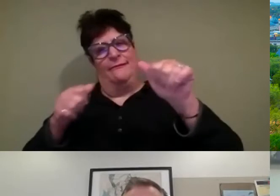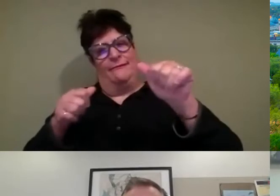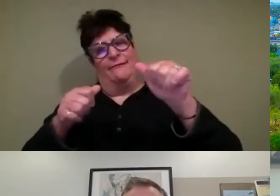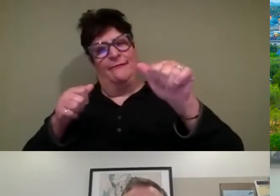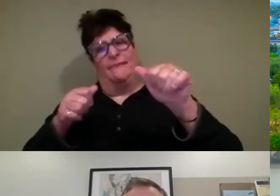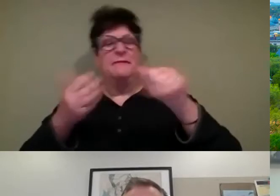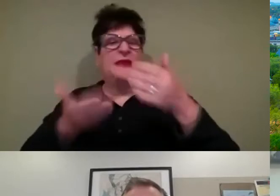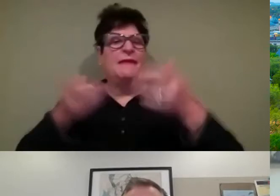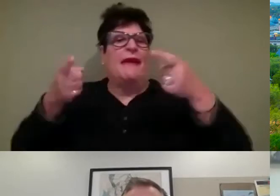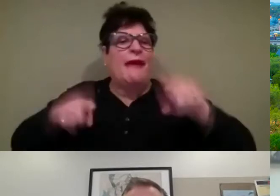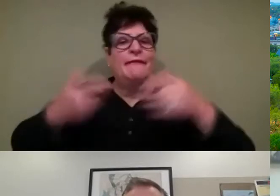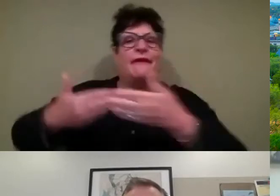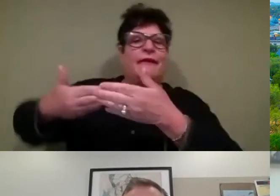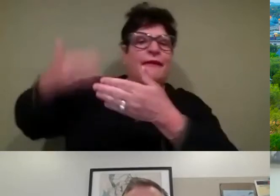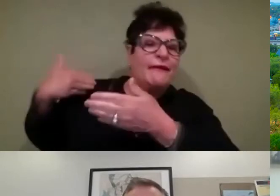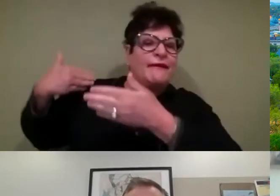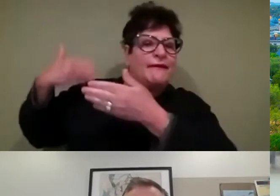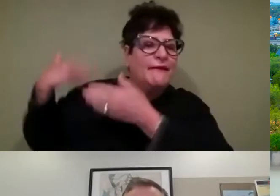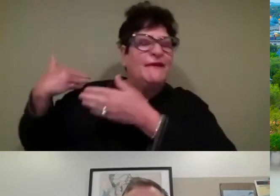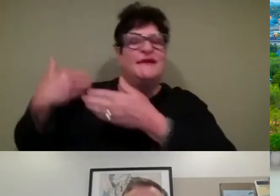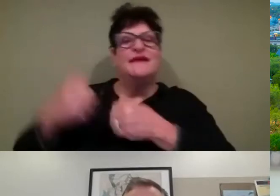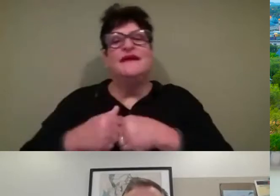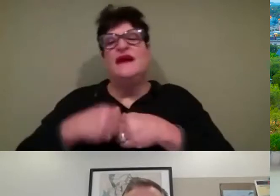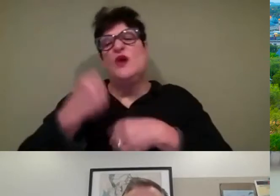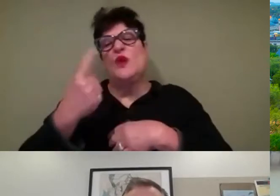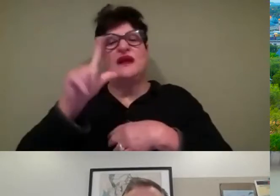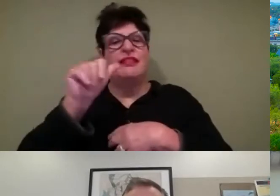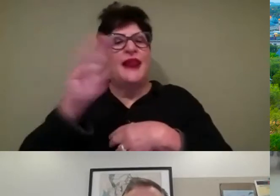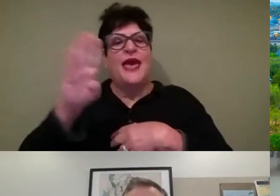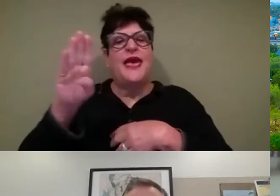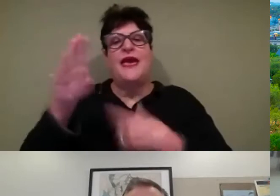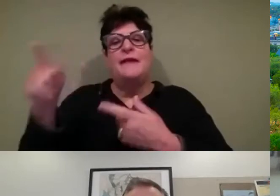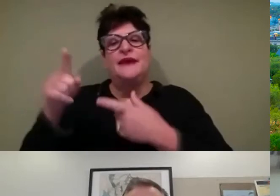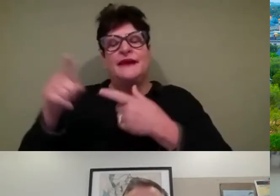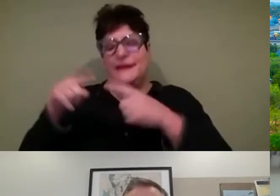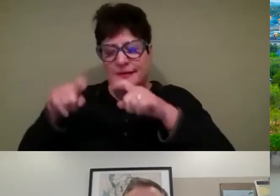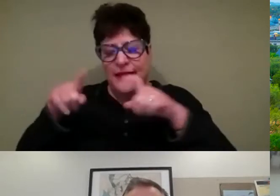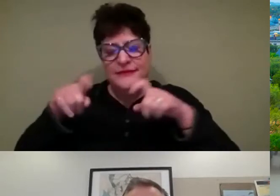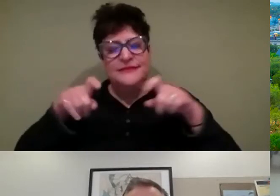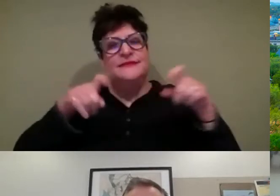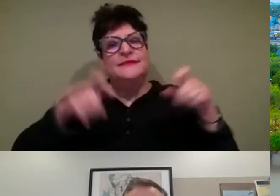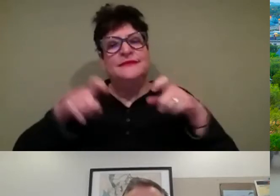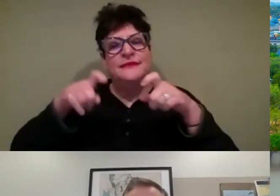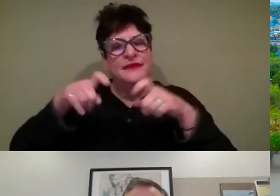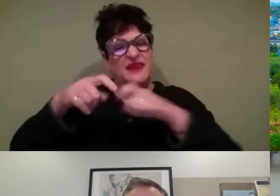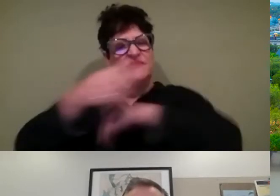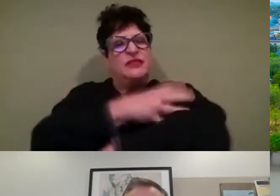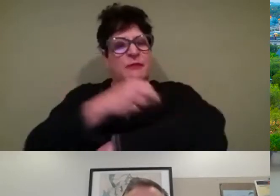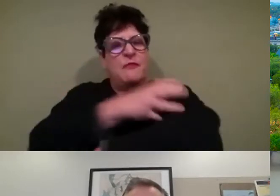with specifically with one of the labs that caused us to just get this slight